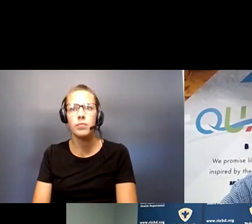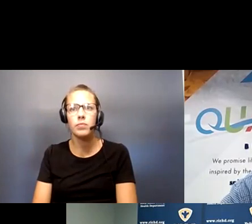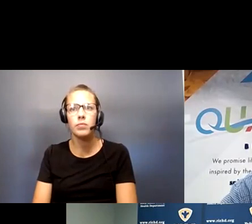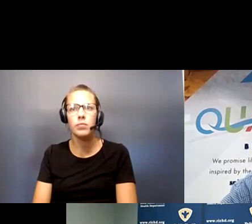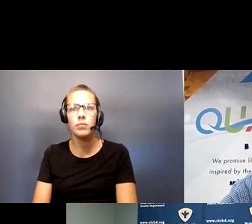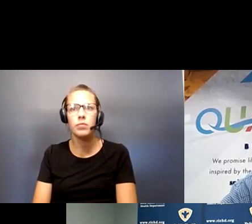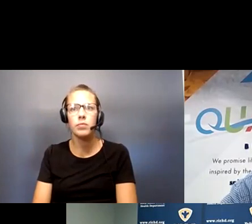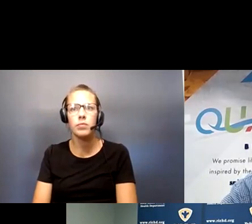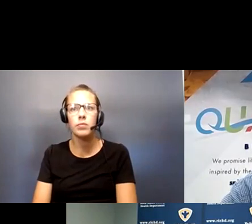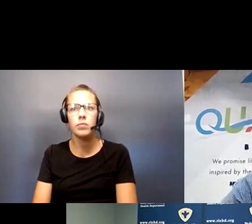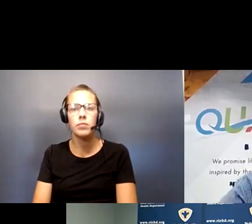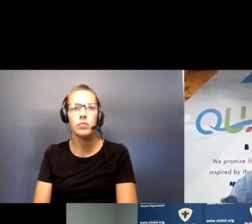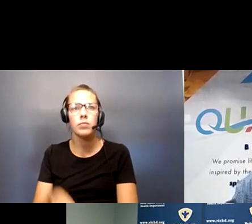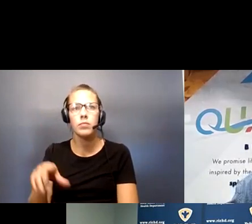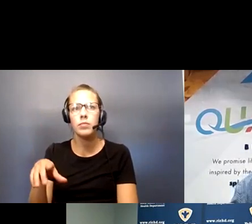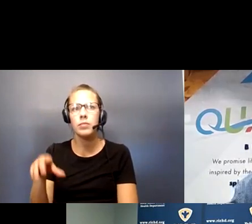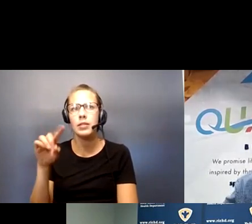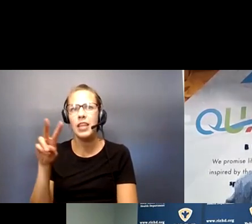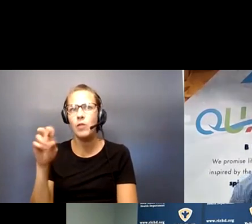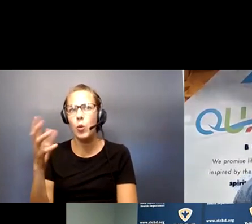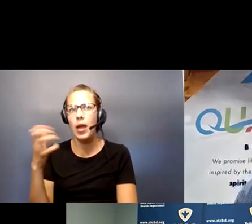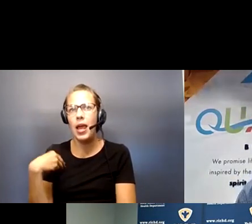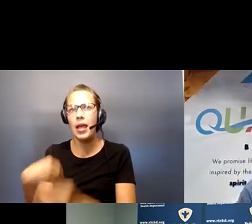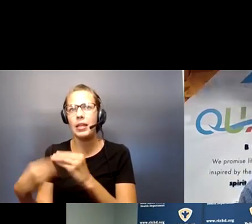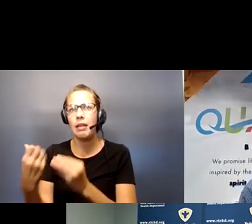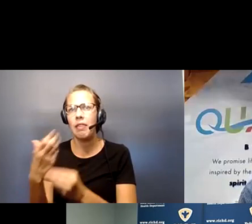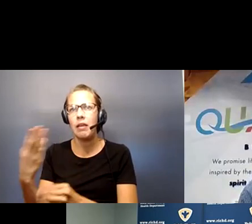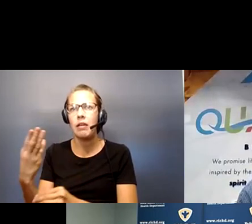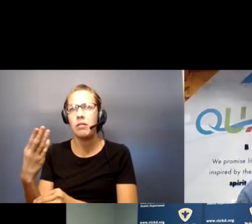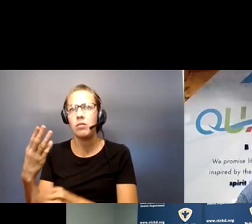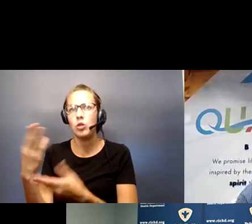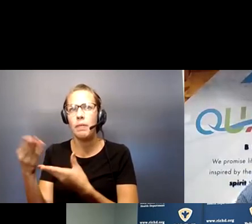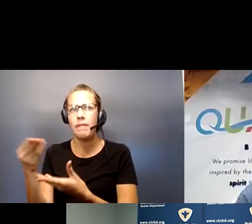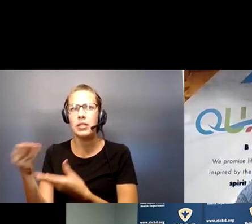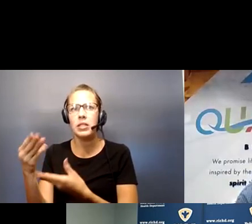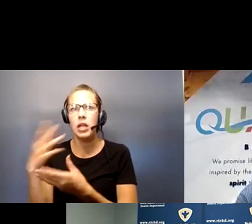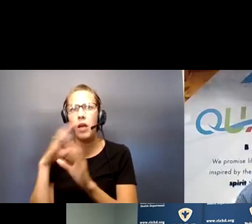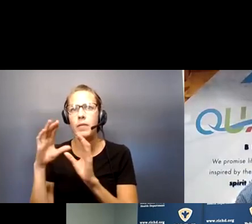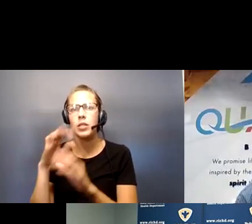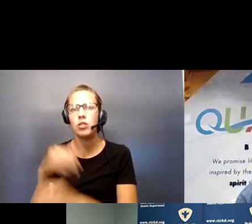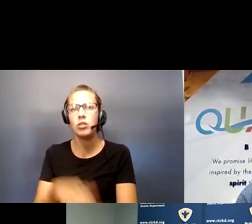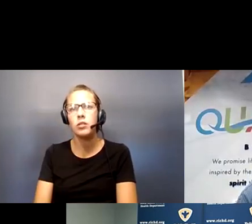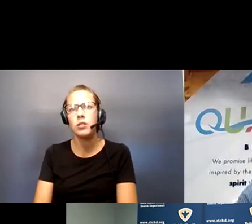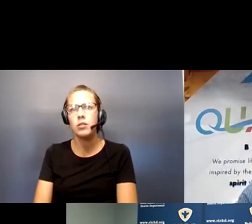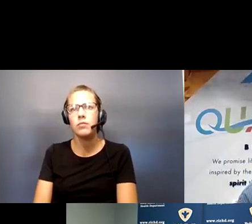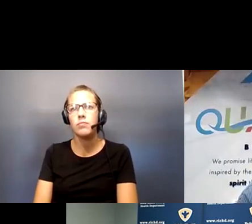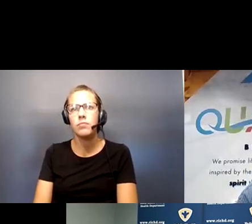Dave, Donovan, would you like to add anything to that since you've been facilitating a lot of these conversations with our group?